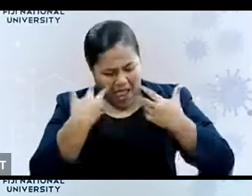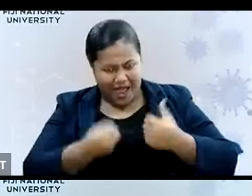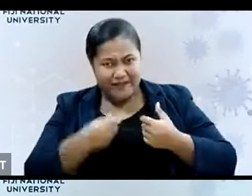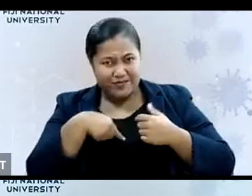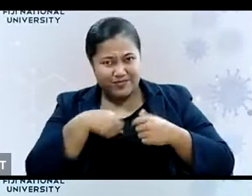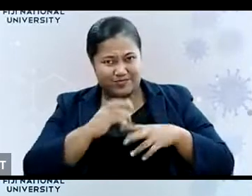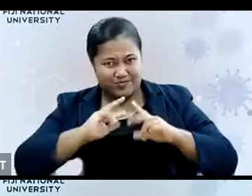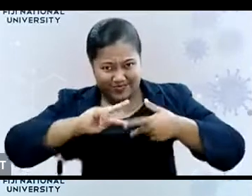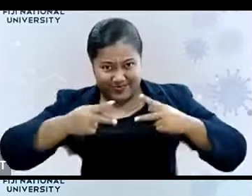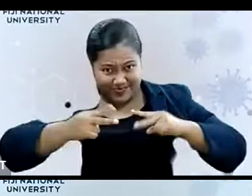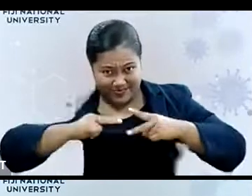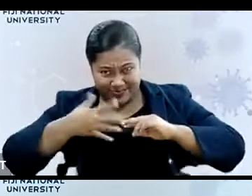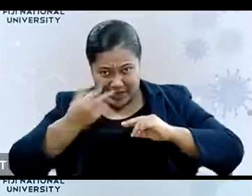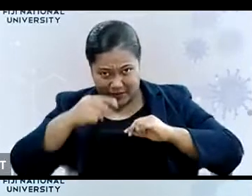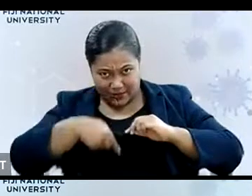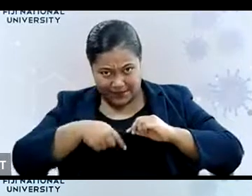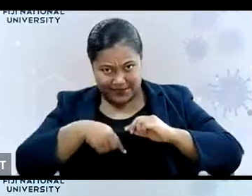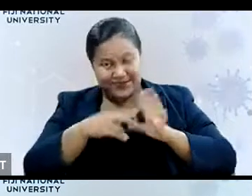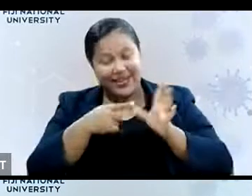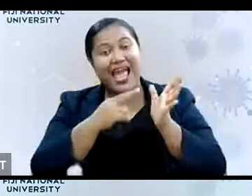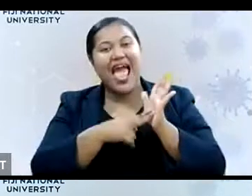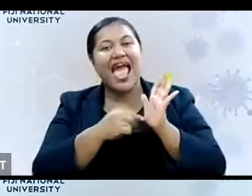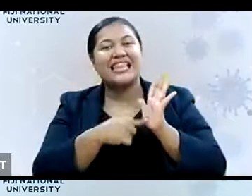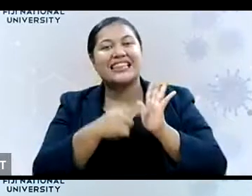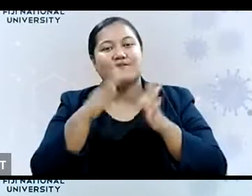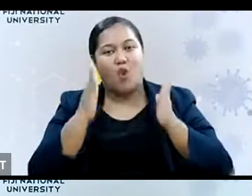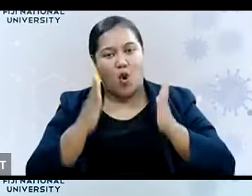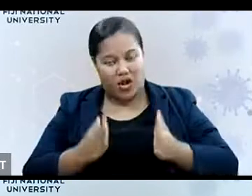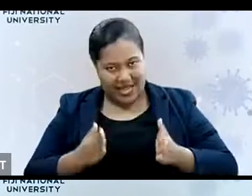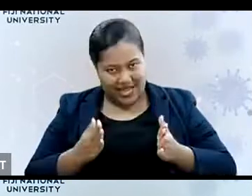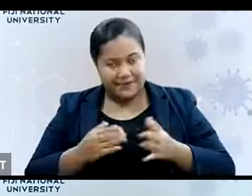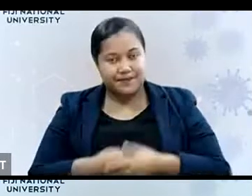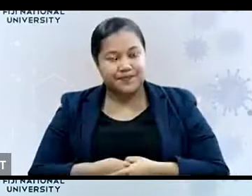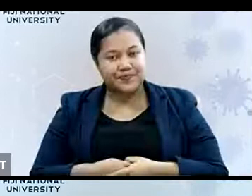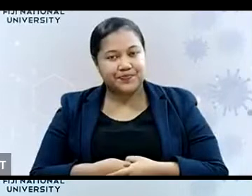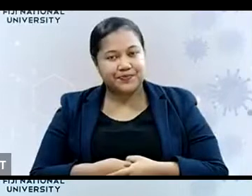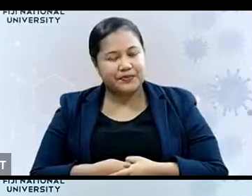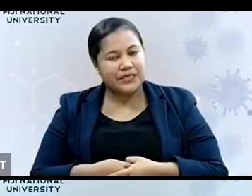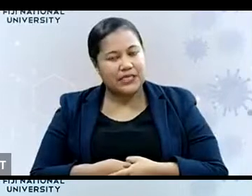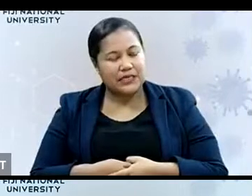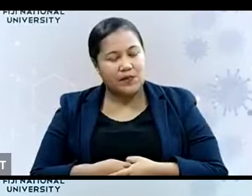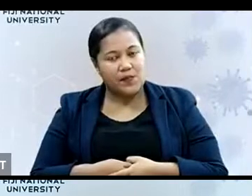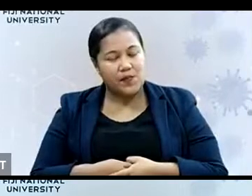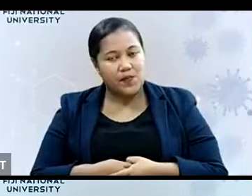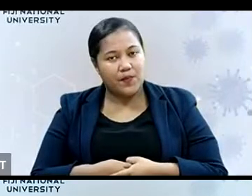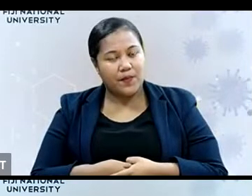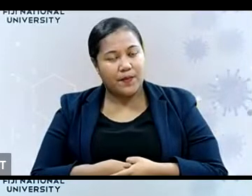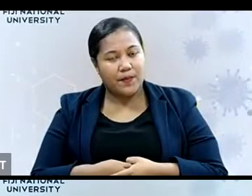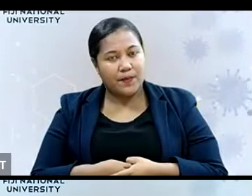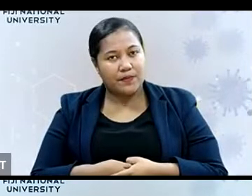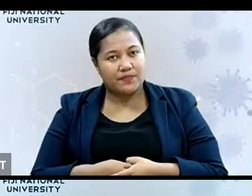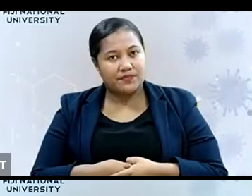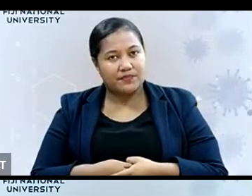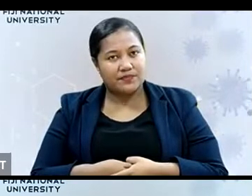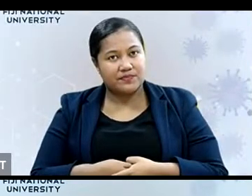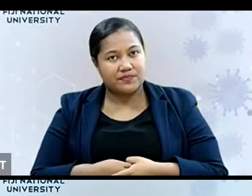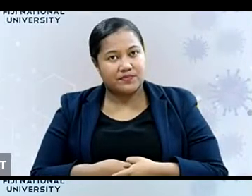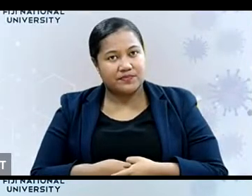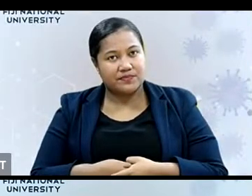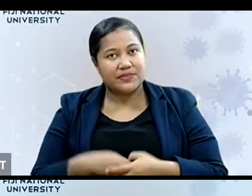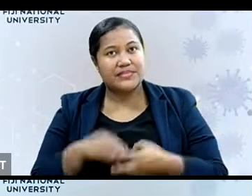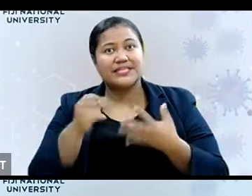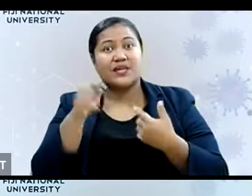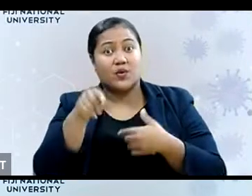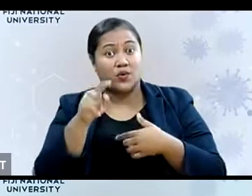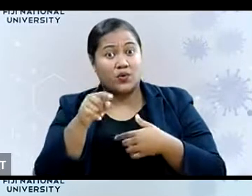the viral surface and make antibody to it. And it's a vaccine which is